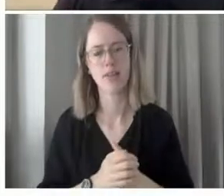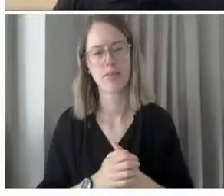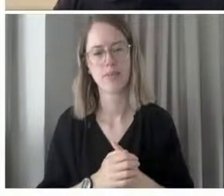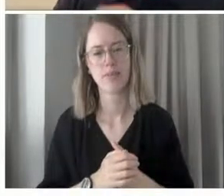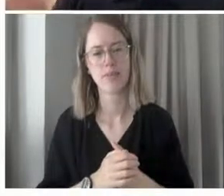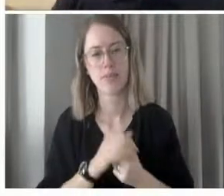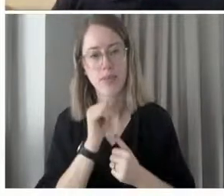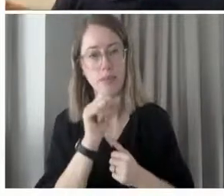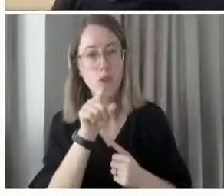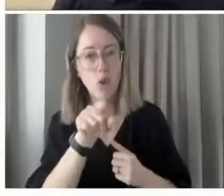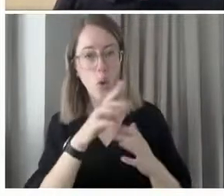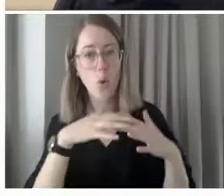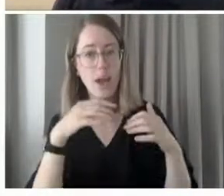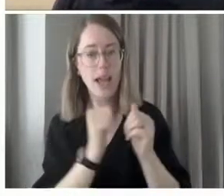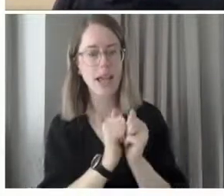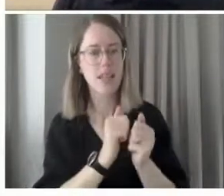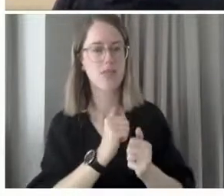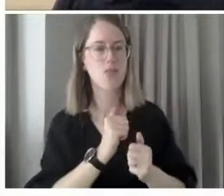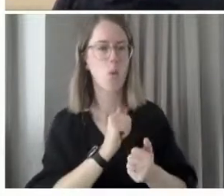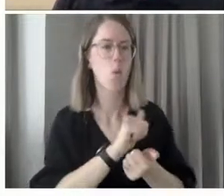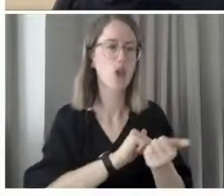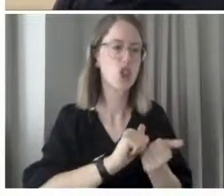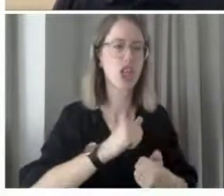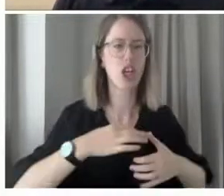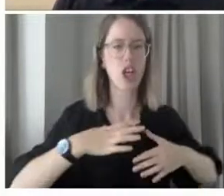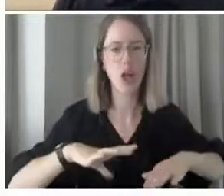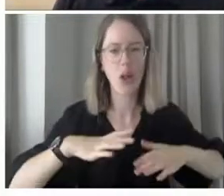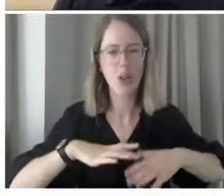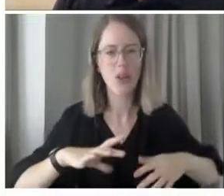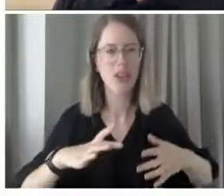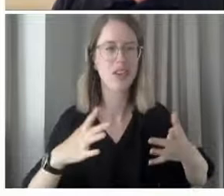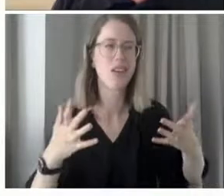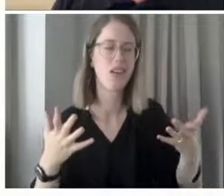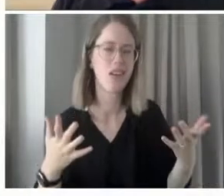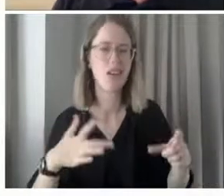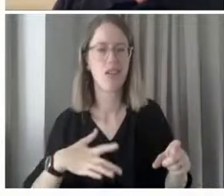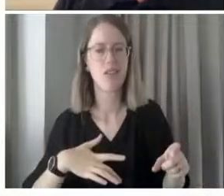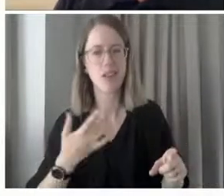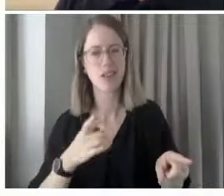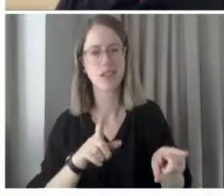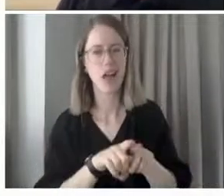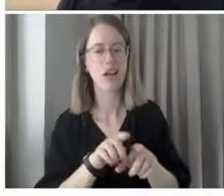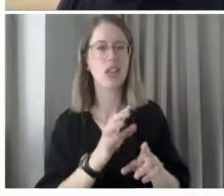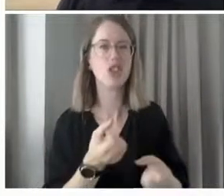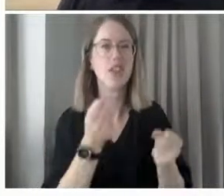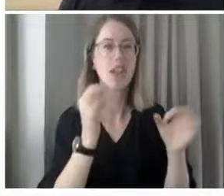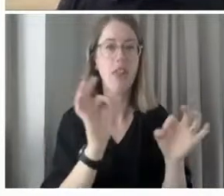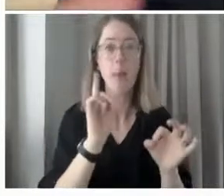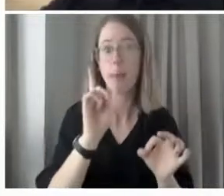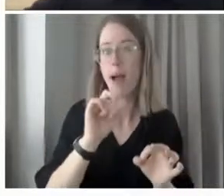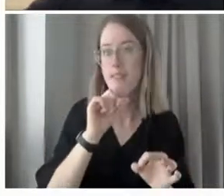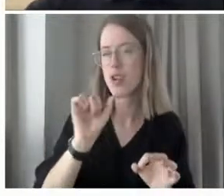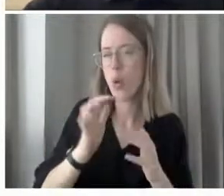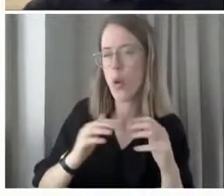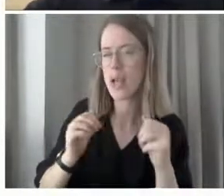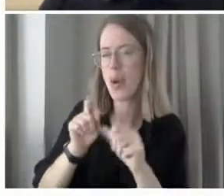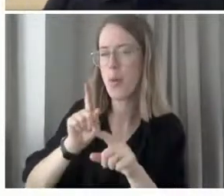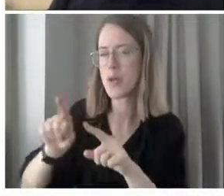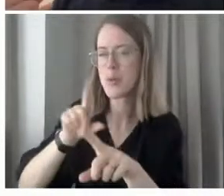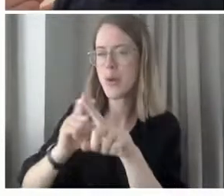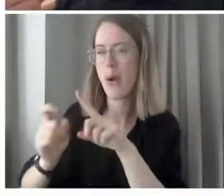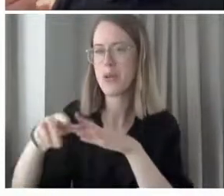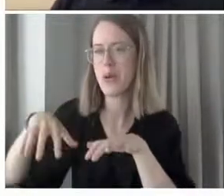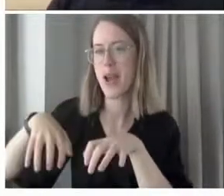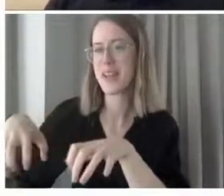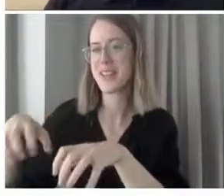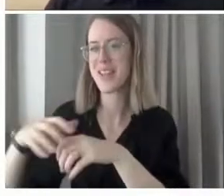your weekend doing laundry, you know, it would feel like you hadn't really achieved much. But if you went and did a cultural activity, it